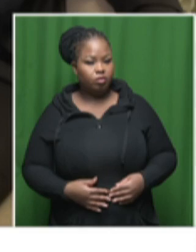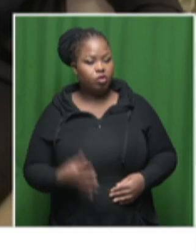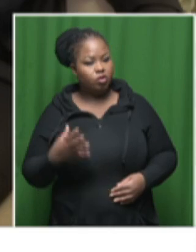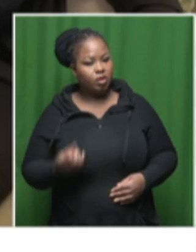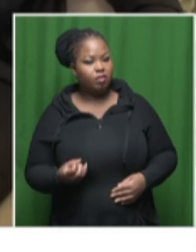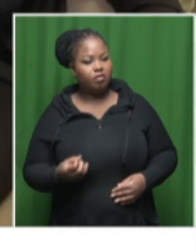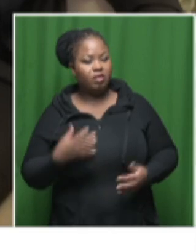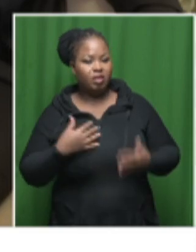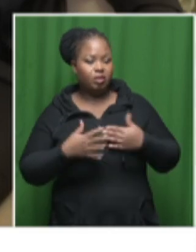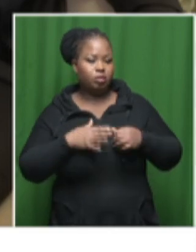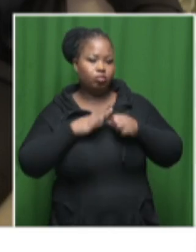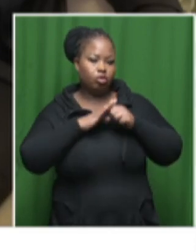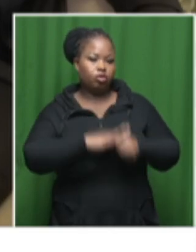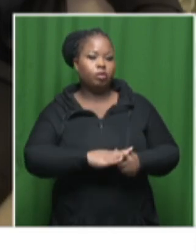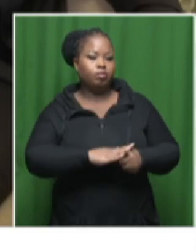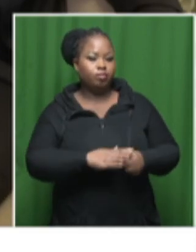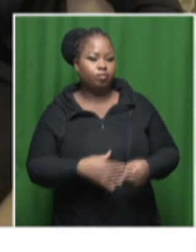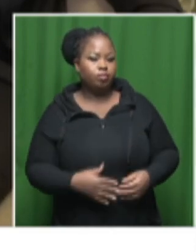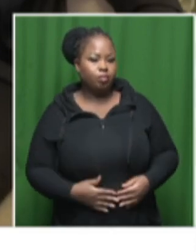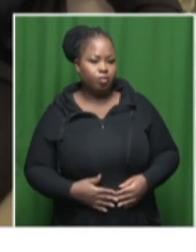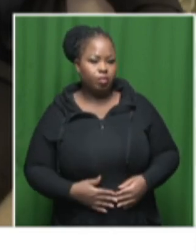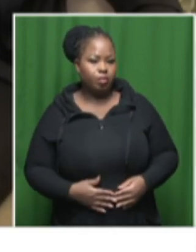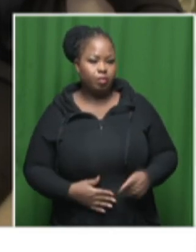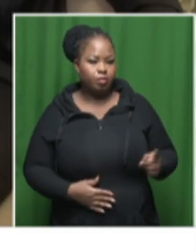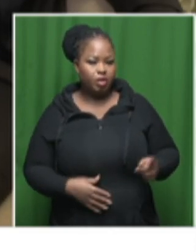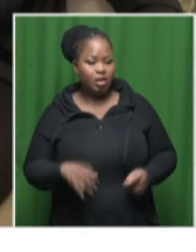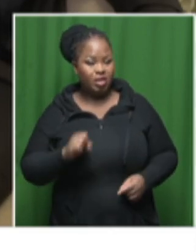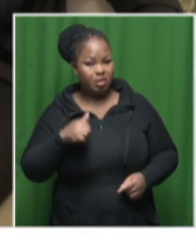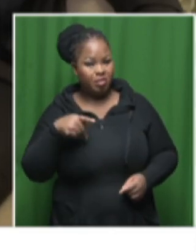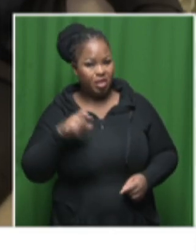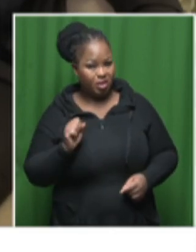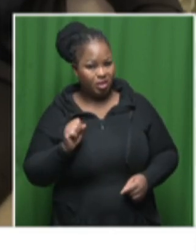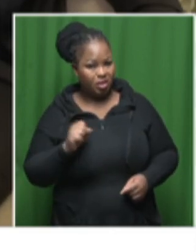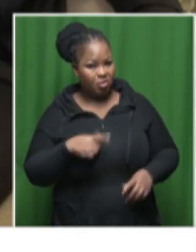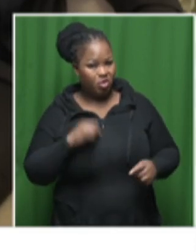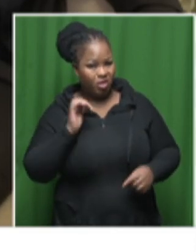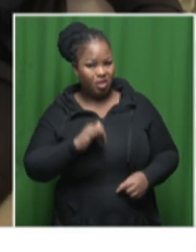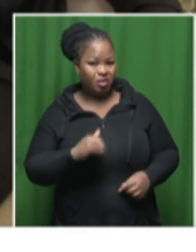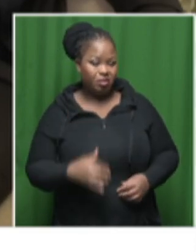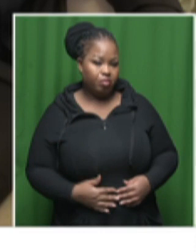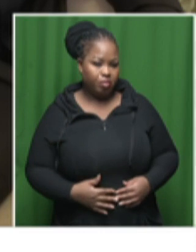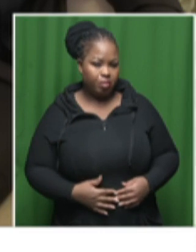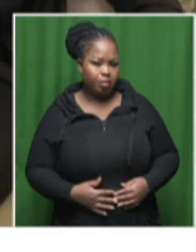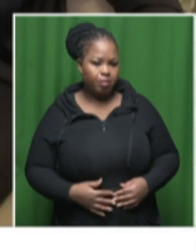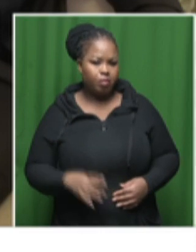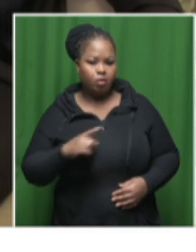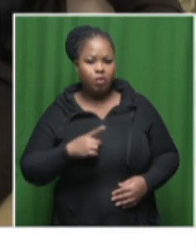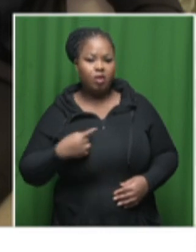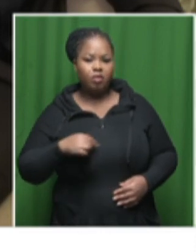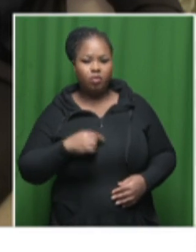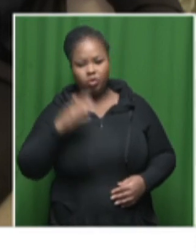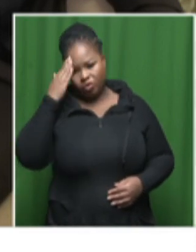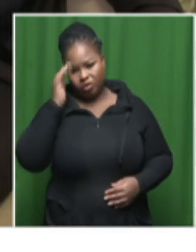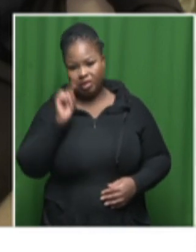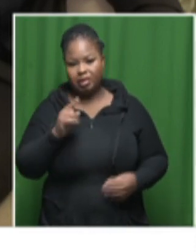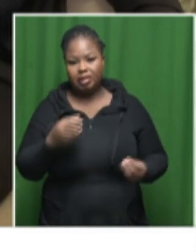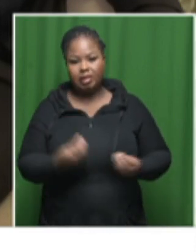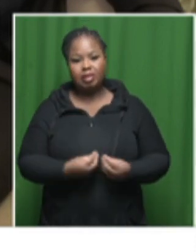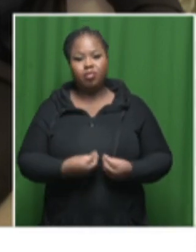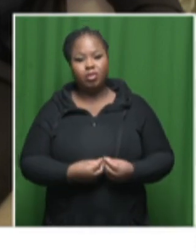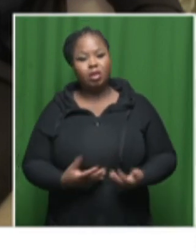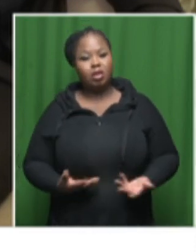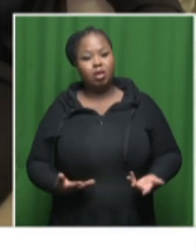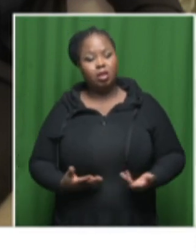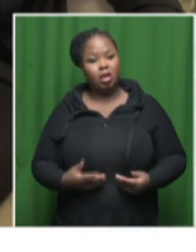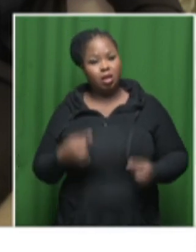real pressure on the SAPS in that regard? Because we're dealing with something extremely